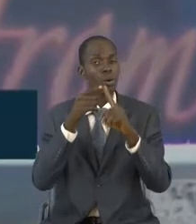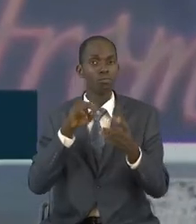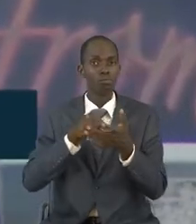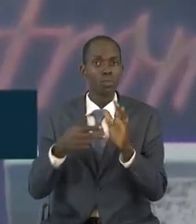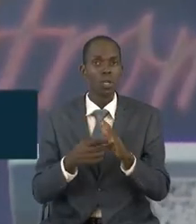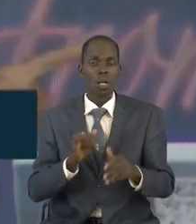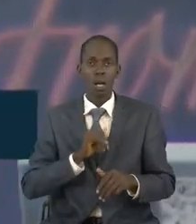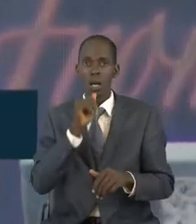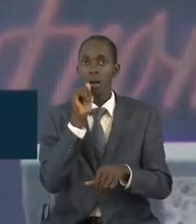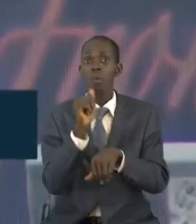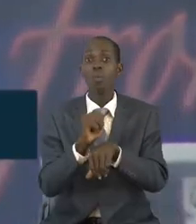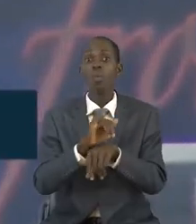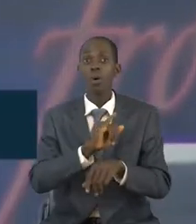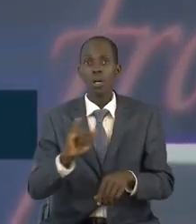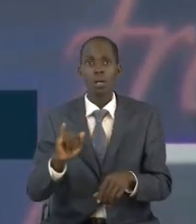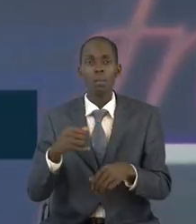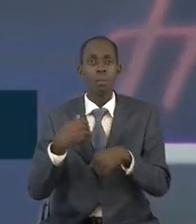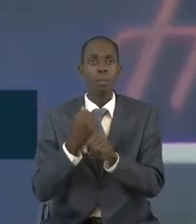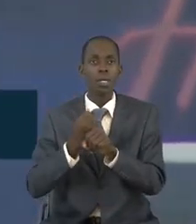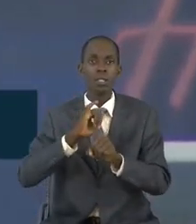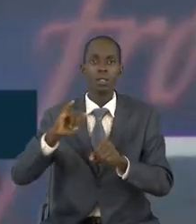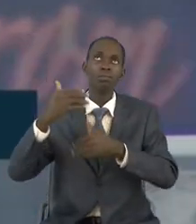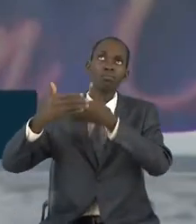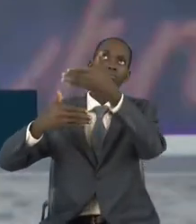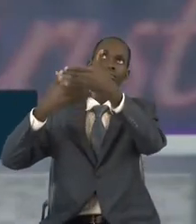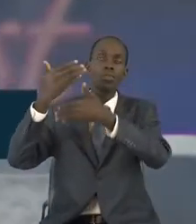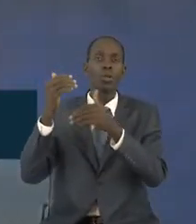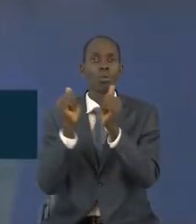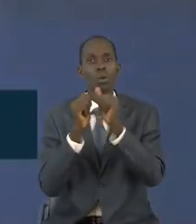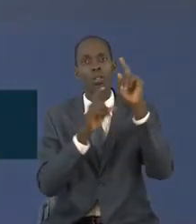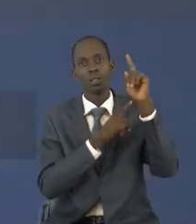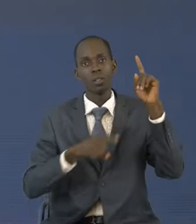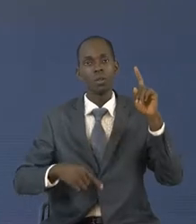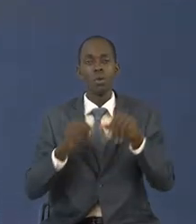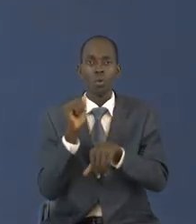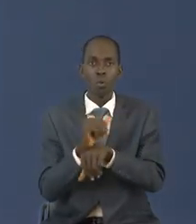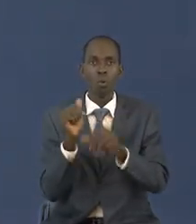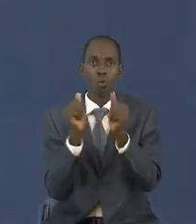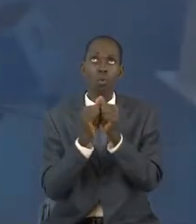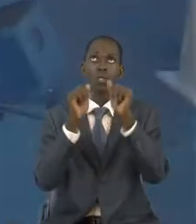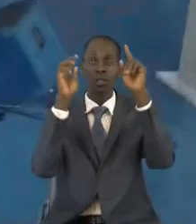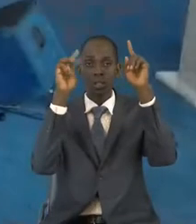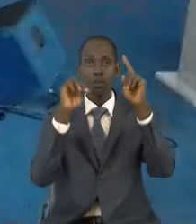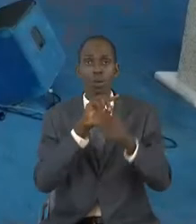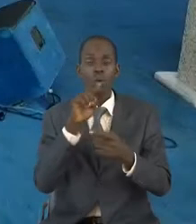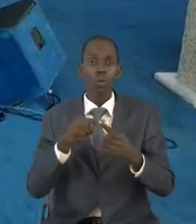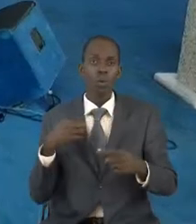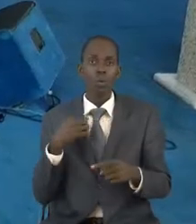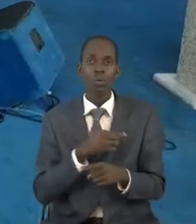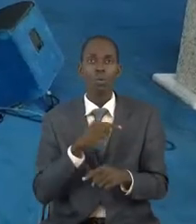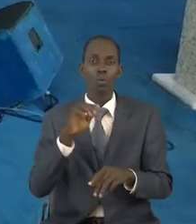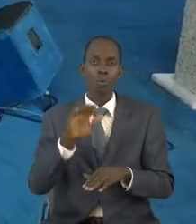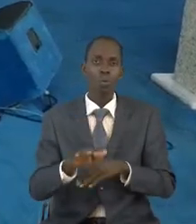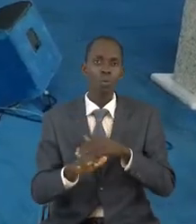walking, making progress for the Lord. We walk with him when we walk by him, by